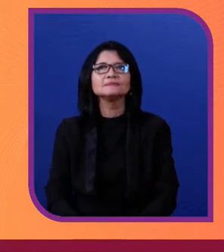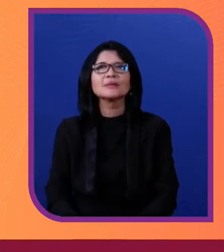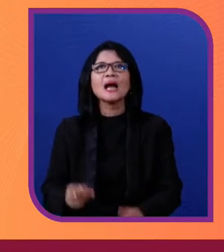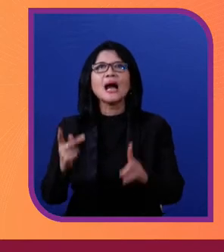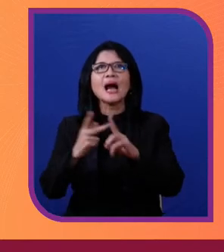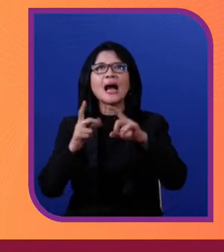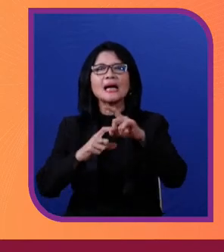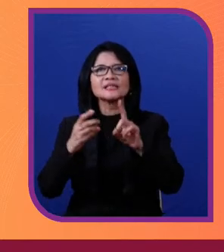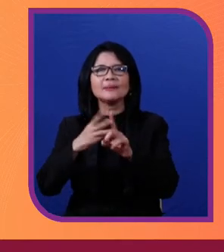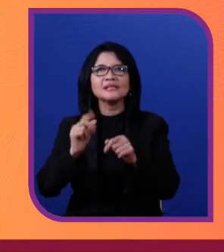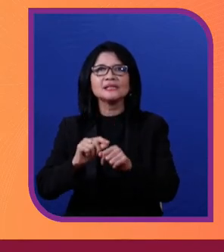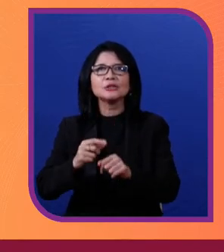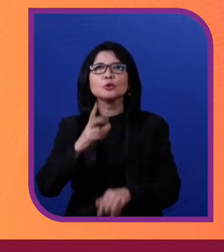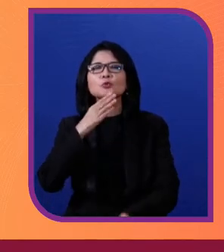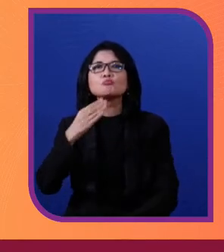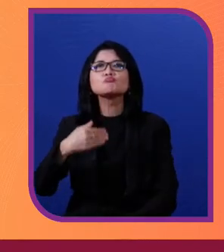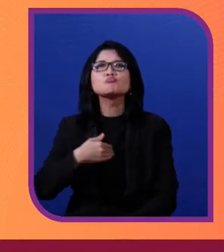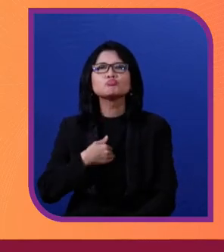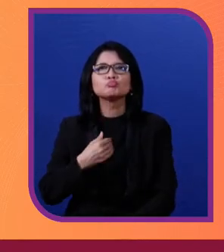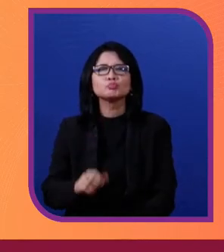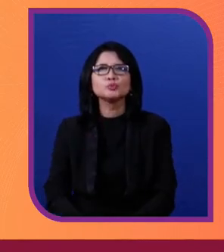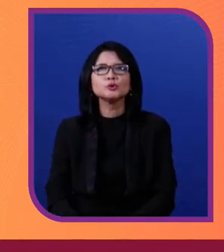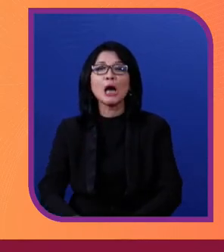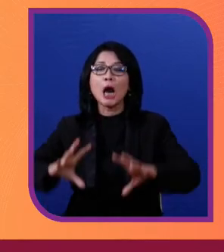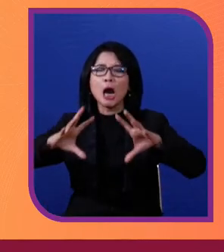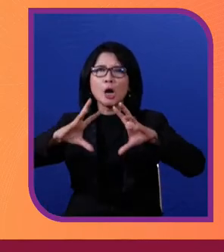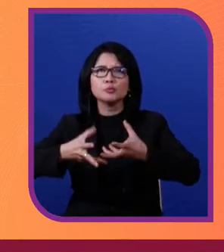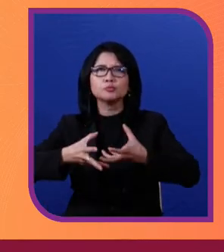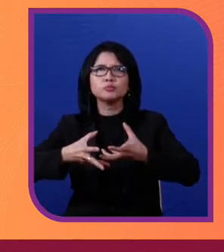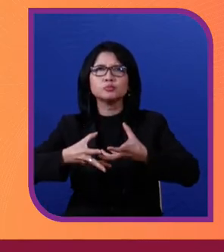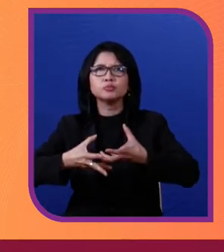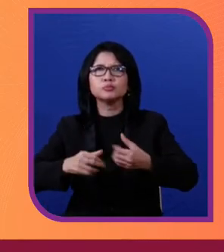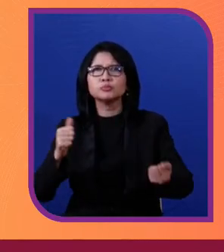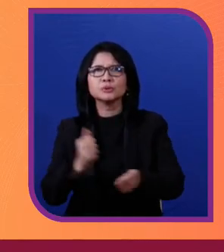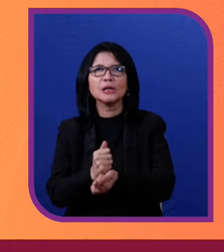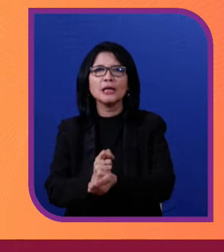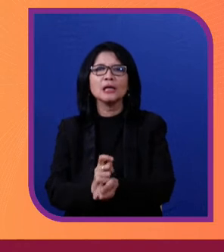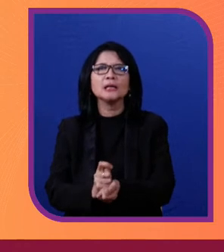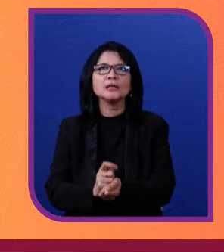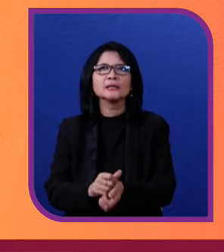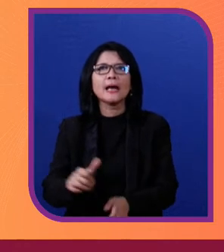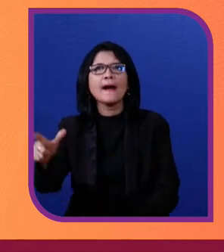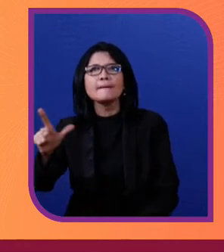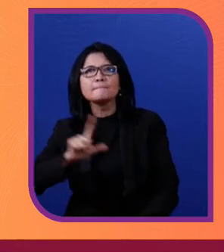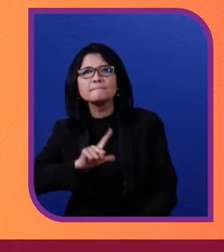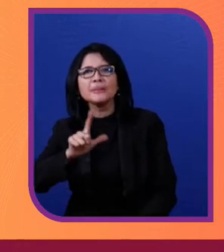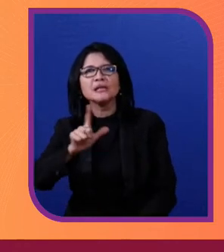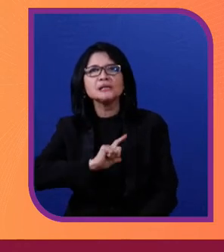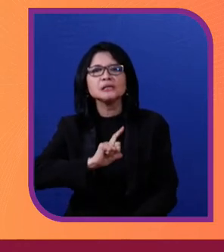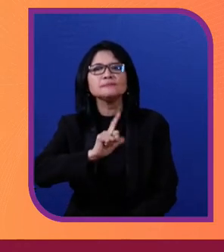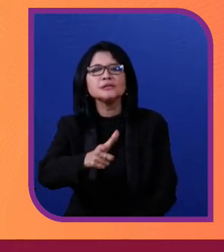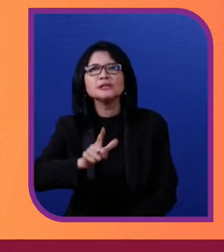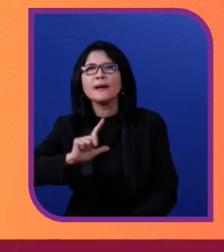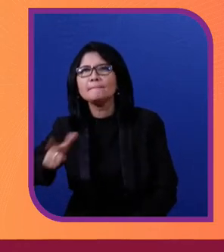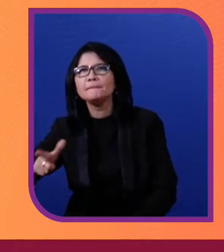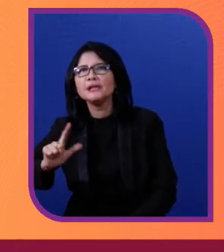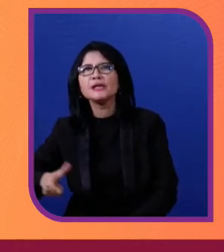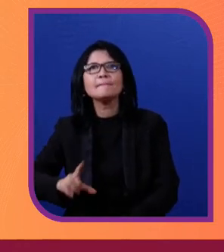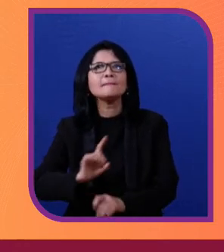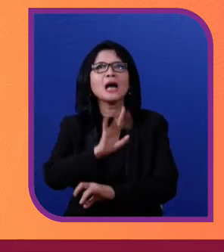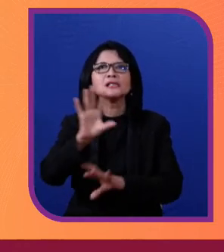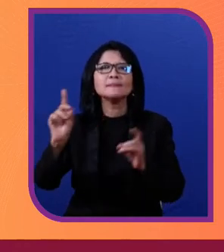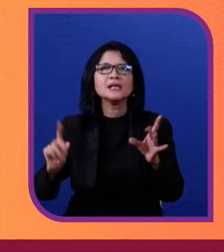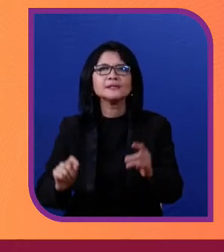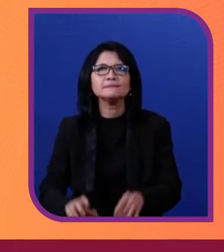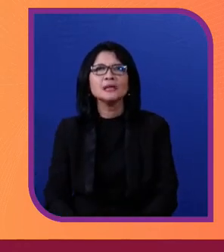have been doing in London and advisory globally in the miniature John Amerika europeanization Afrika there